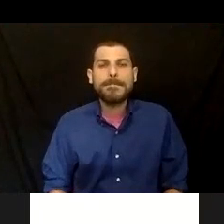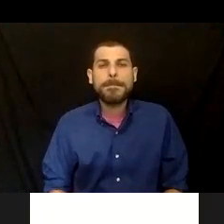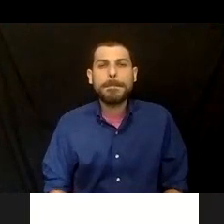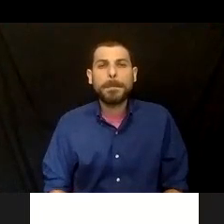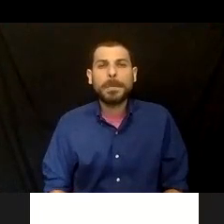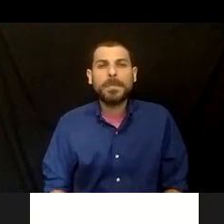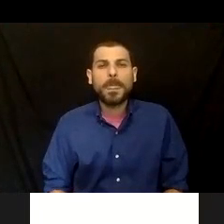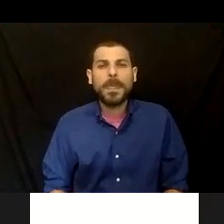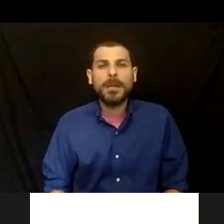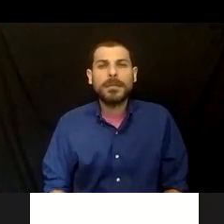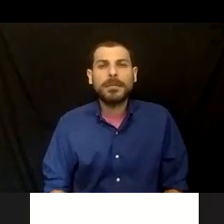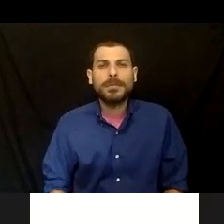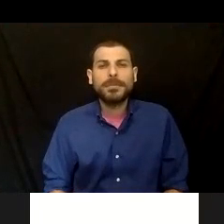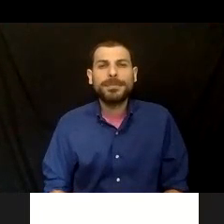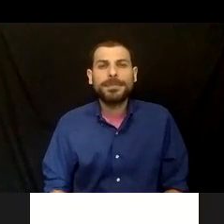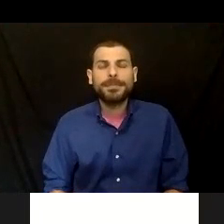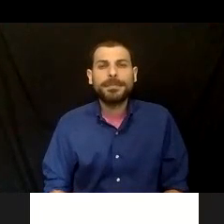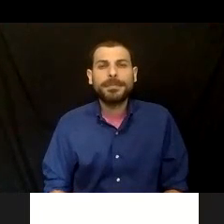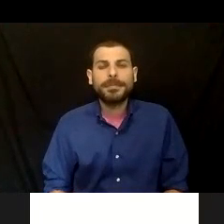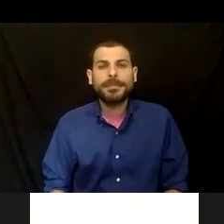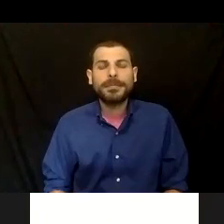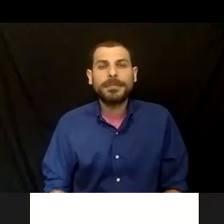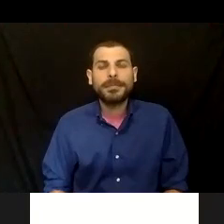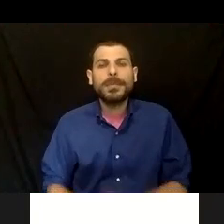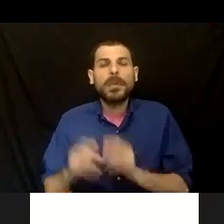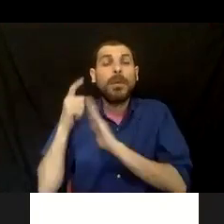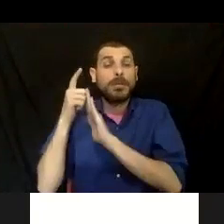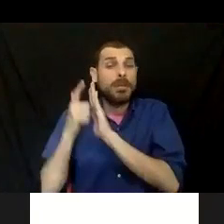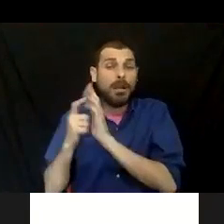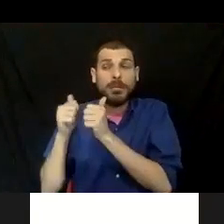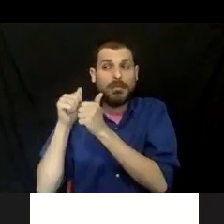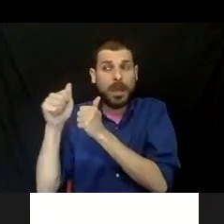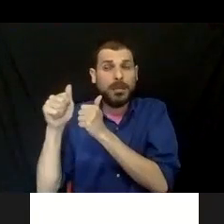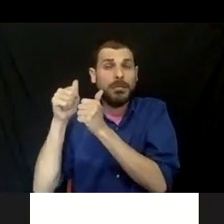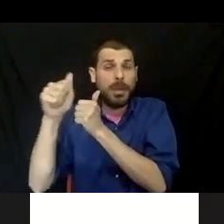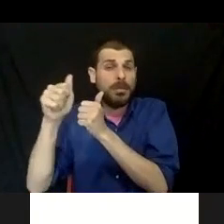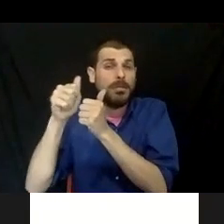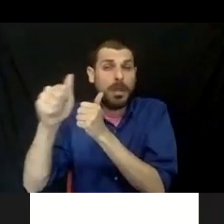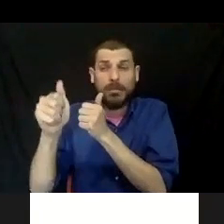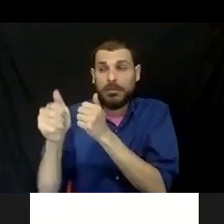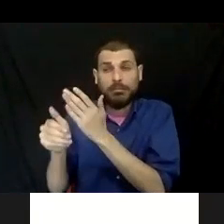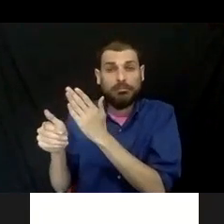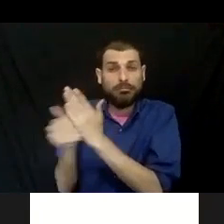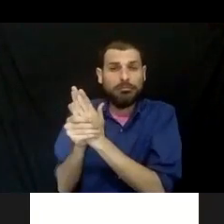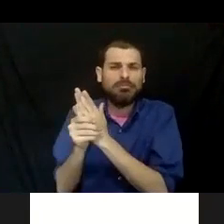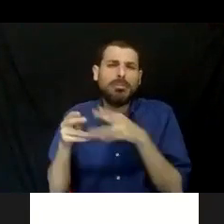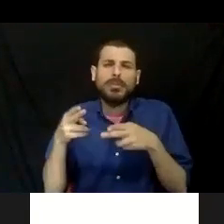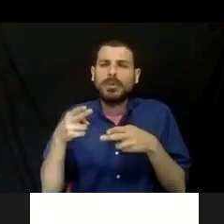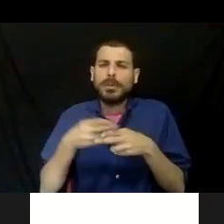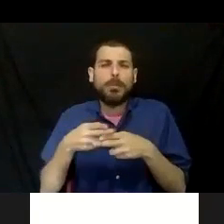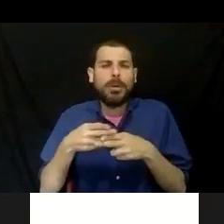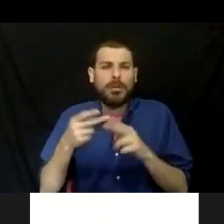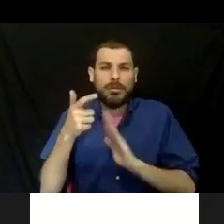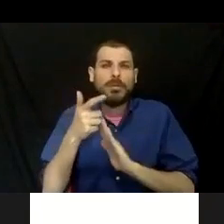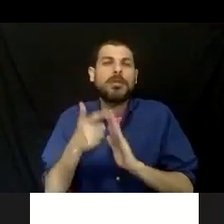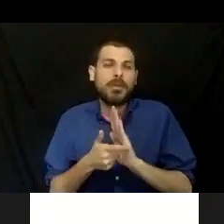modifications and expansions of traditional unemployment insurance that are temporary. And there have also